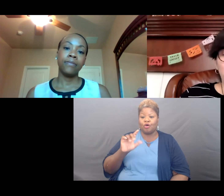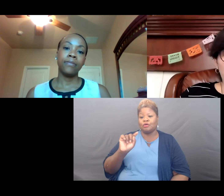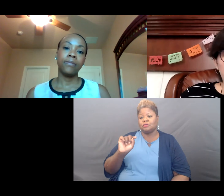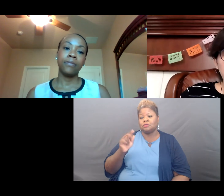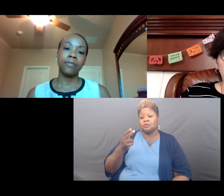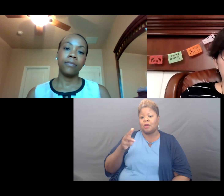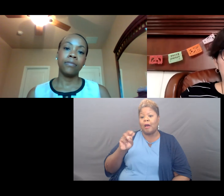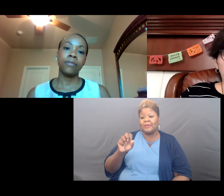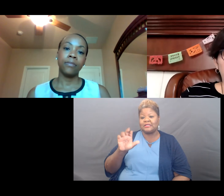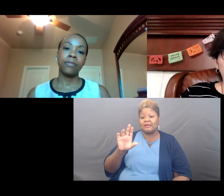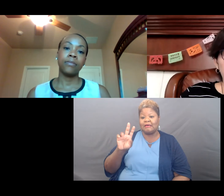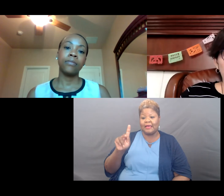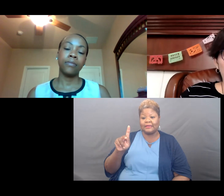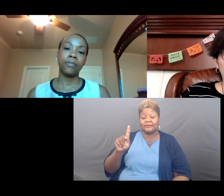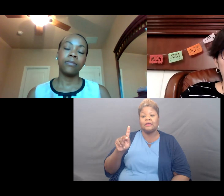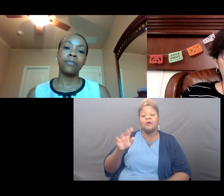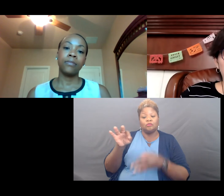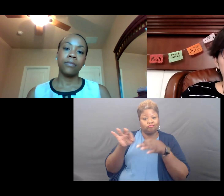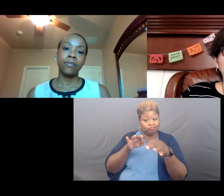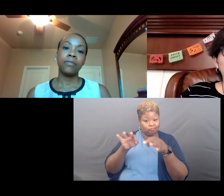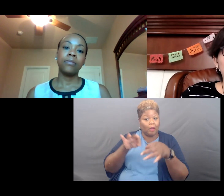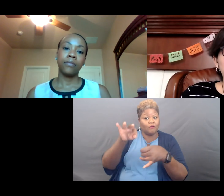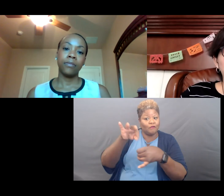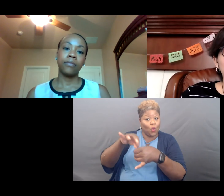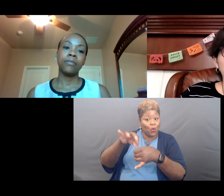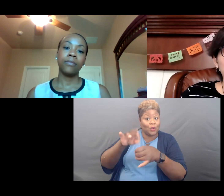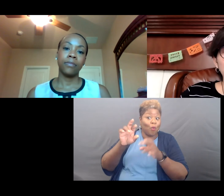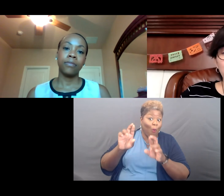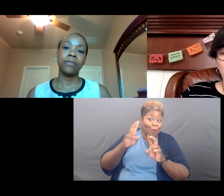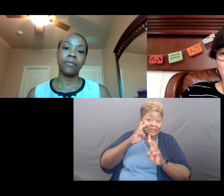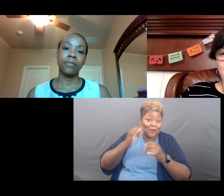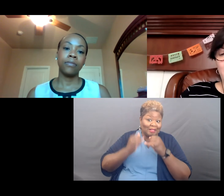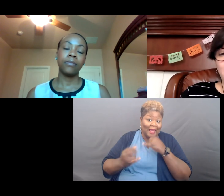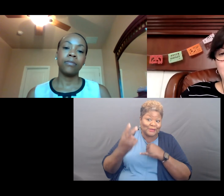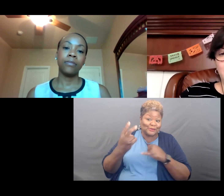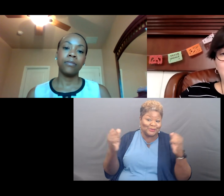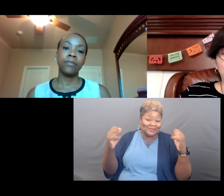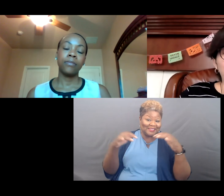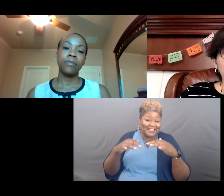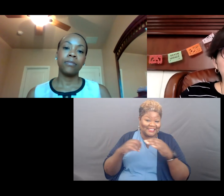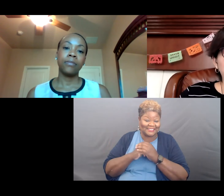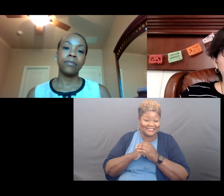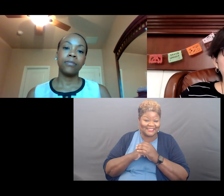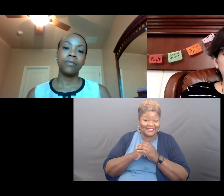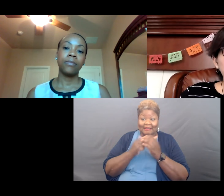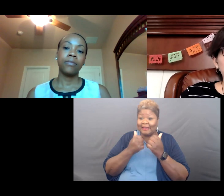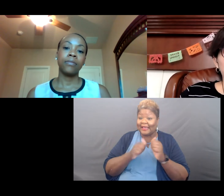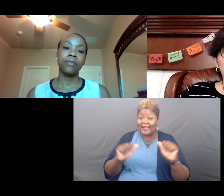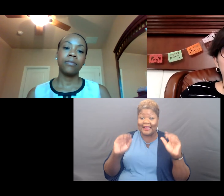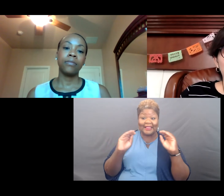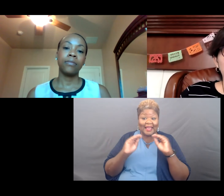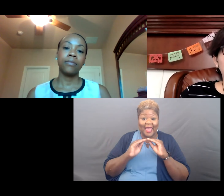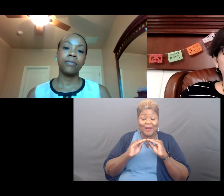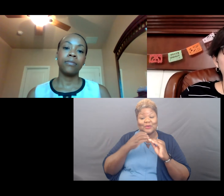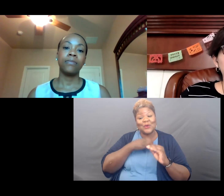on voting. So we hope to see you in our last two sessions. And if there's anything else, I